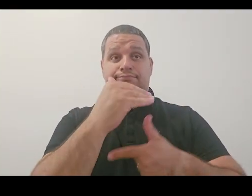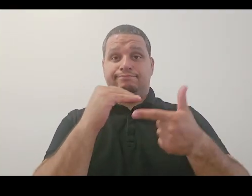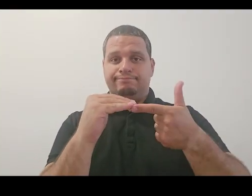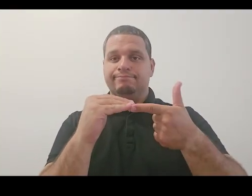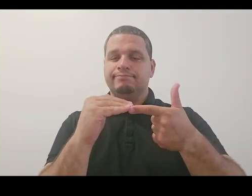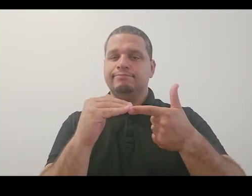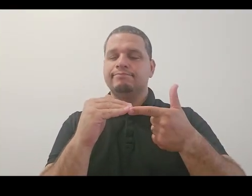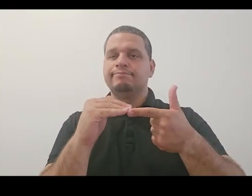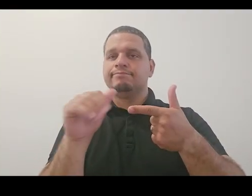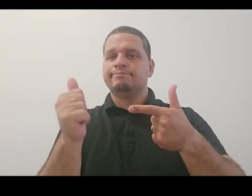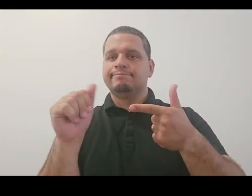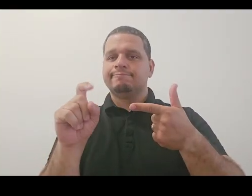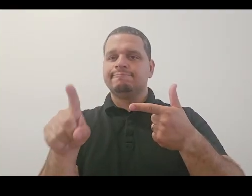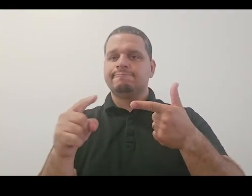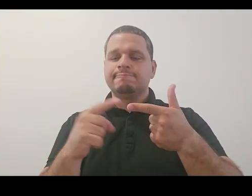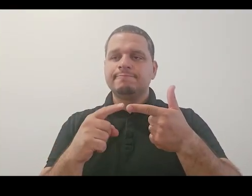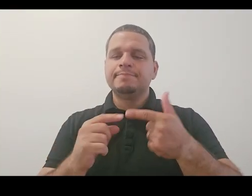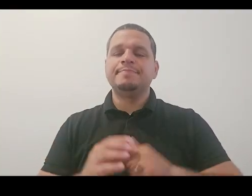which is